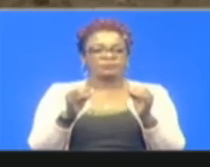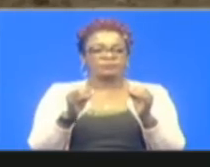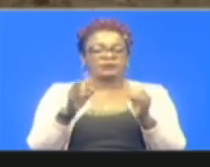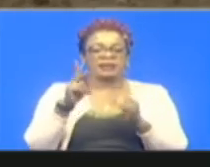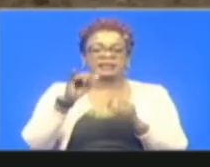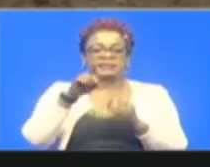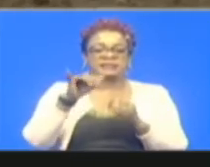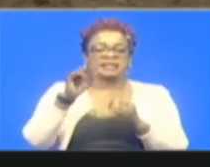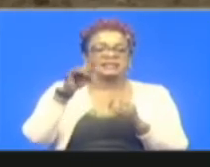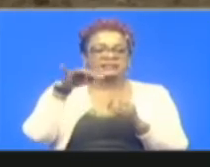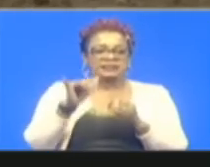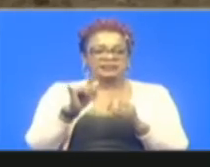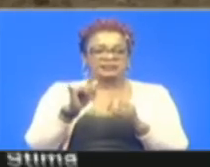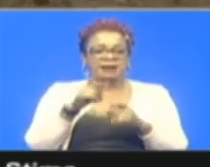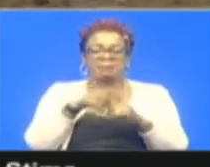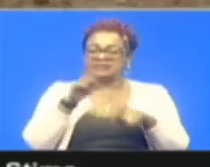kizingitini.